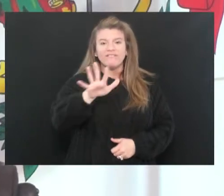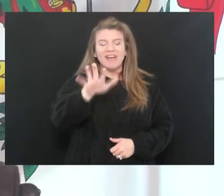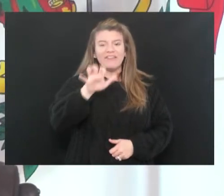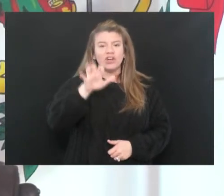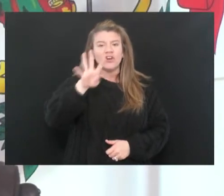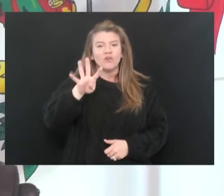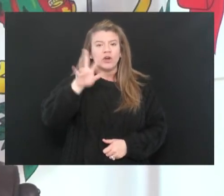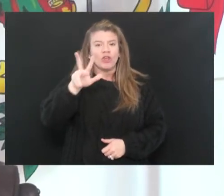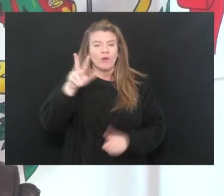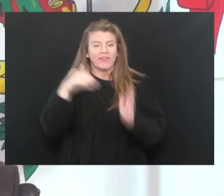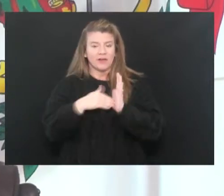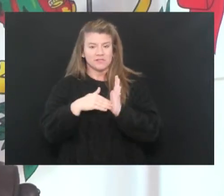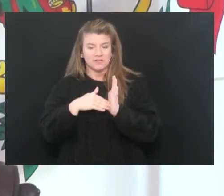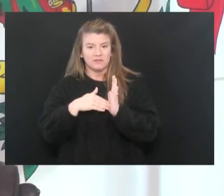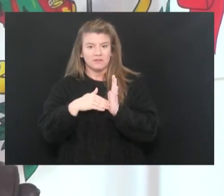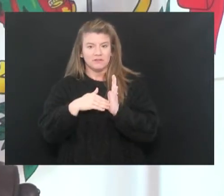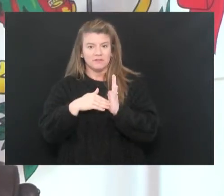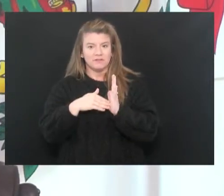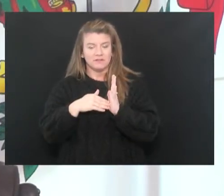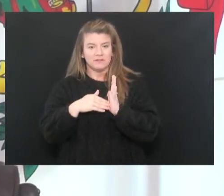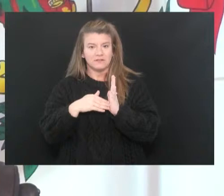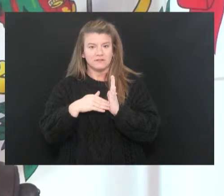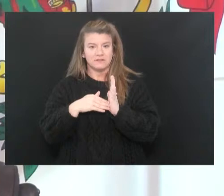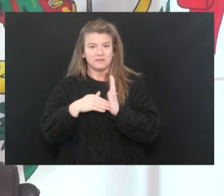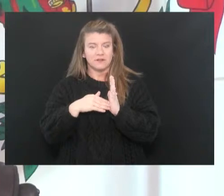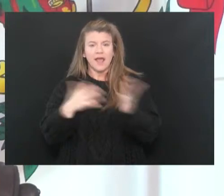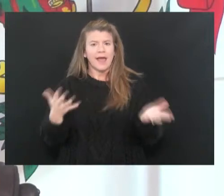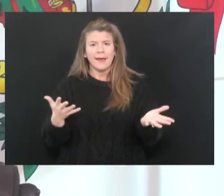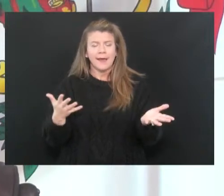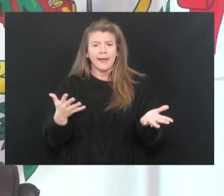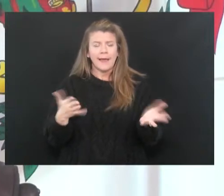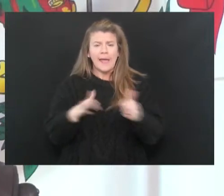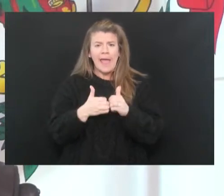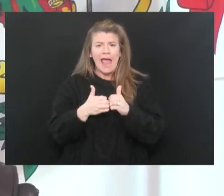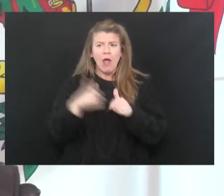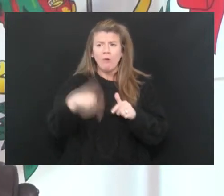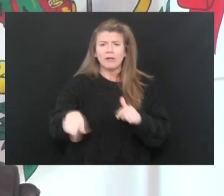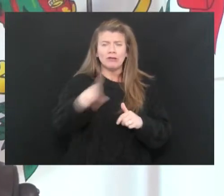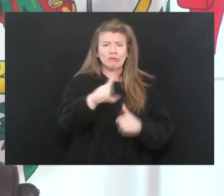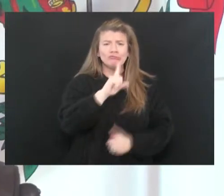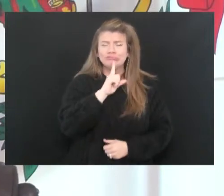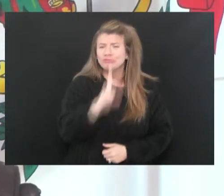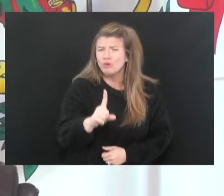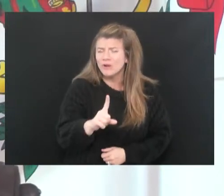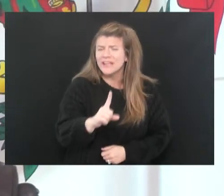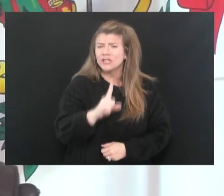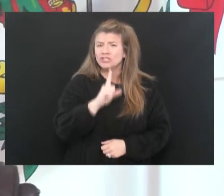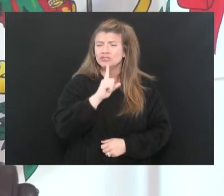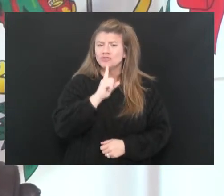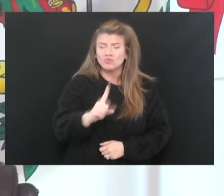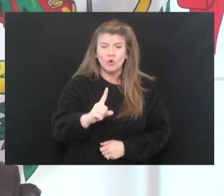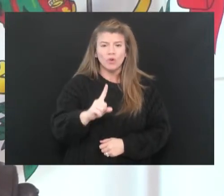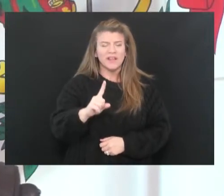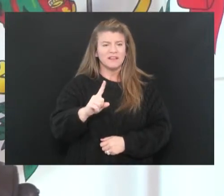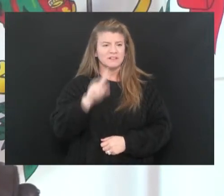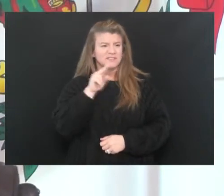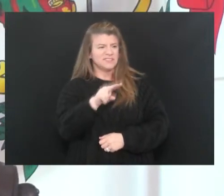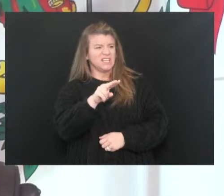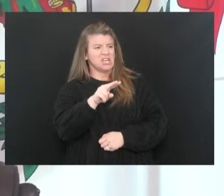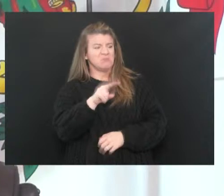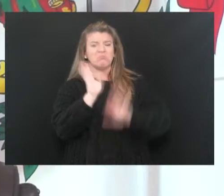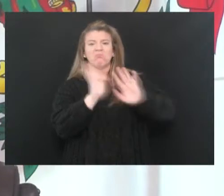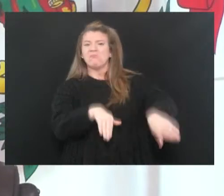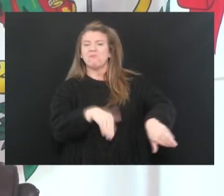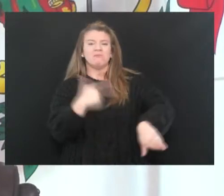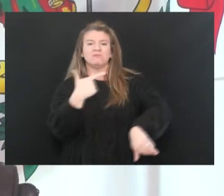543,000. How can you possibly possibly walk away